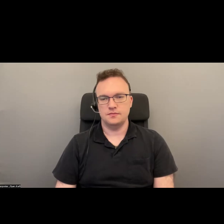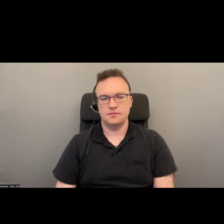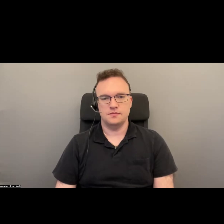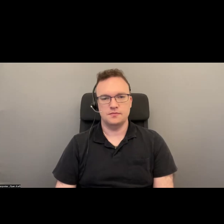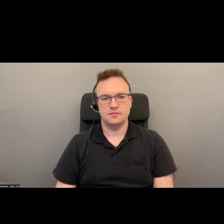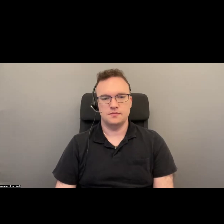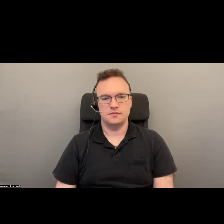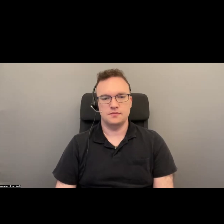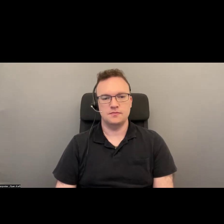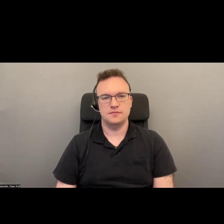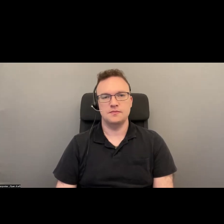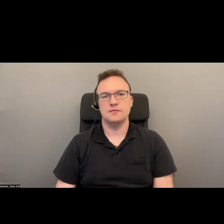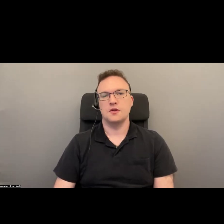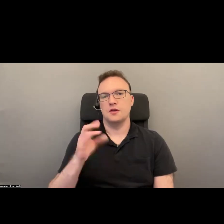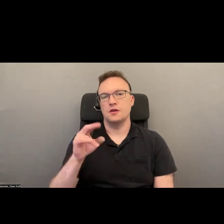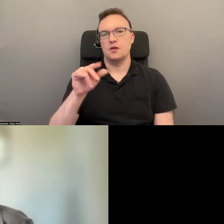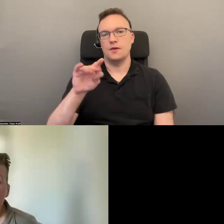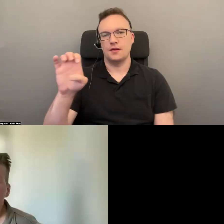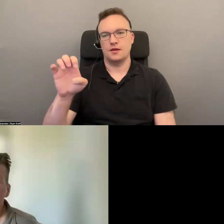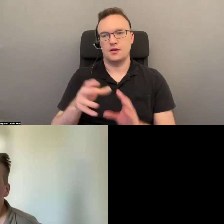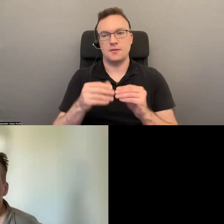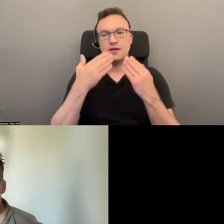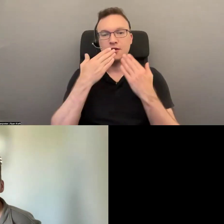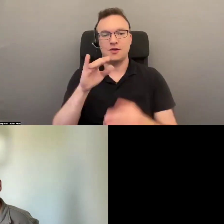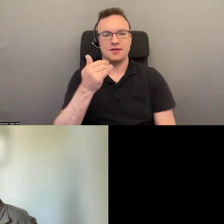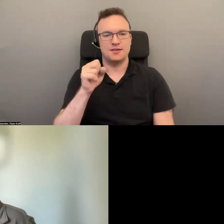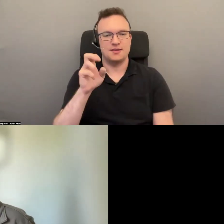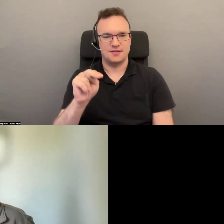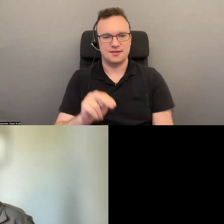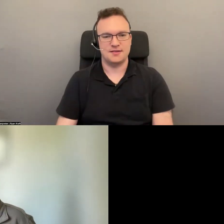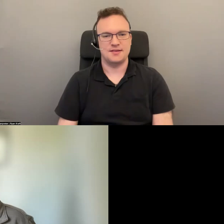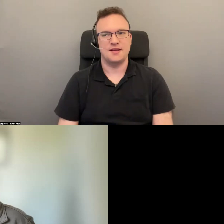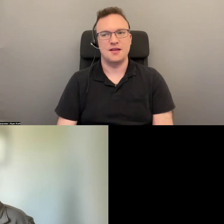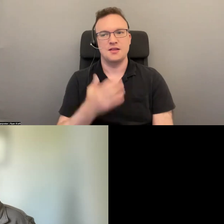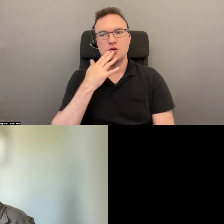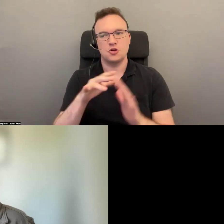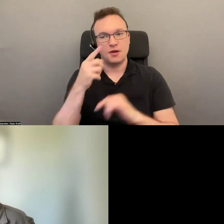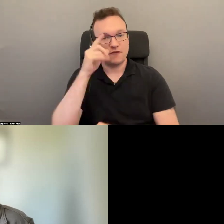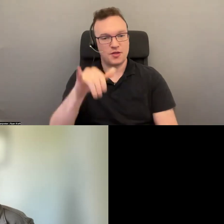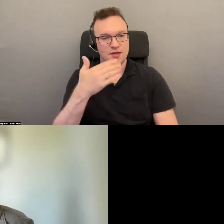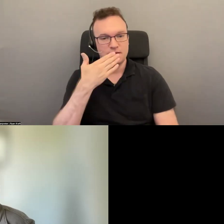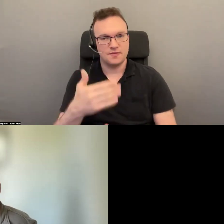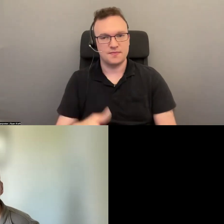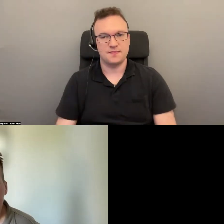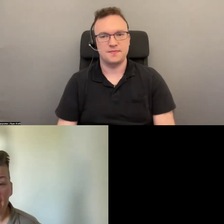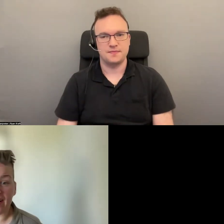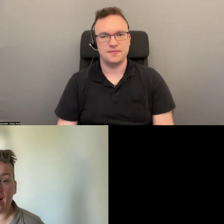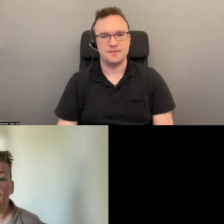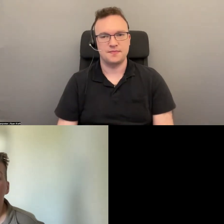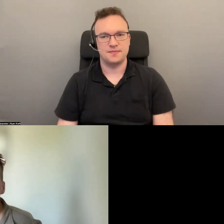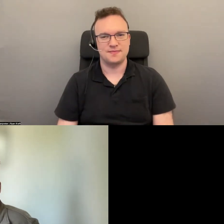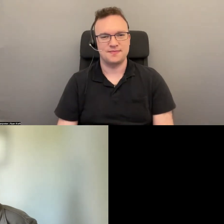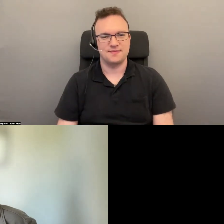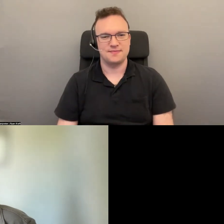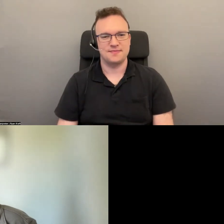Thank you, Jason. Apologies for that. It was